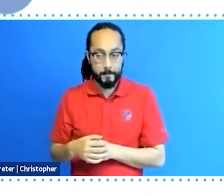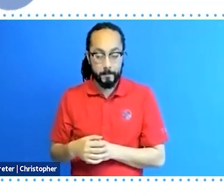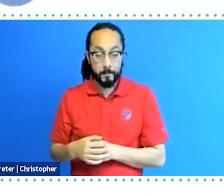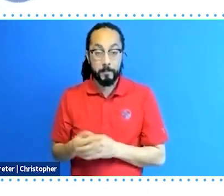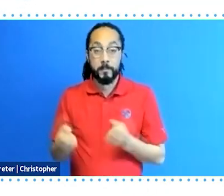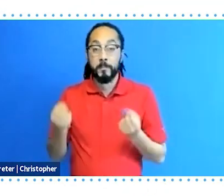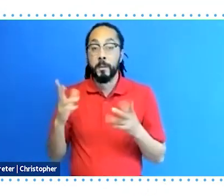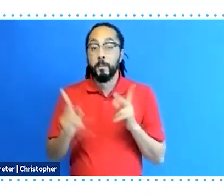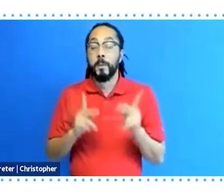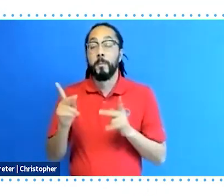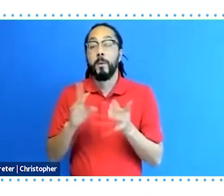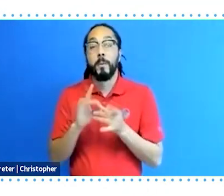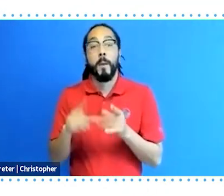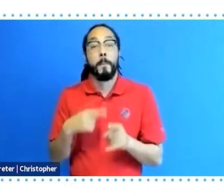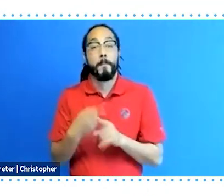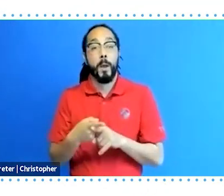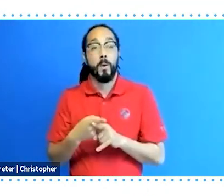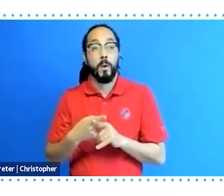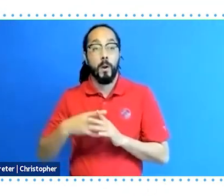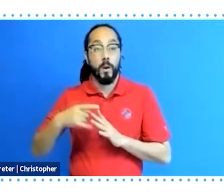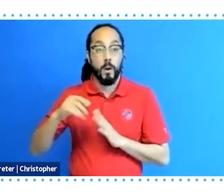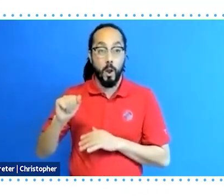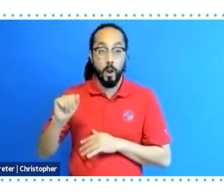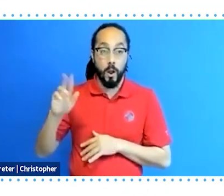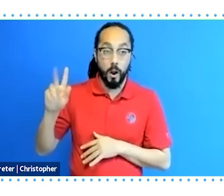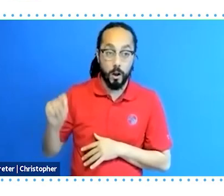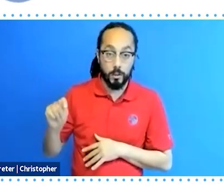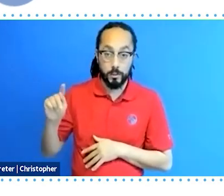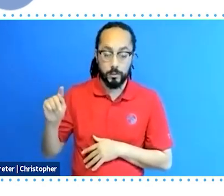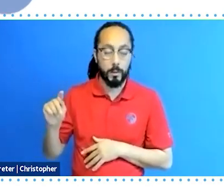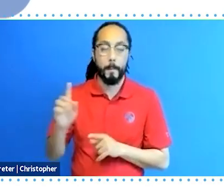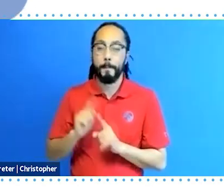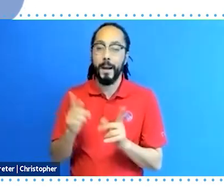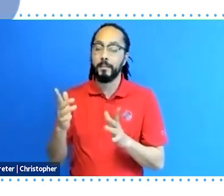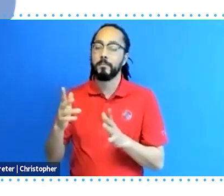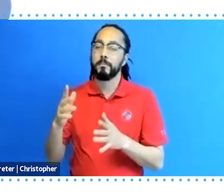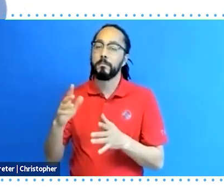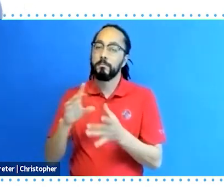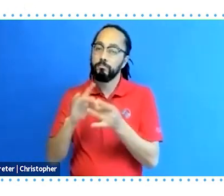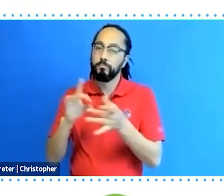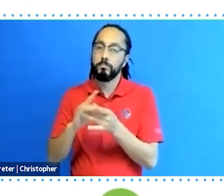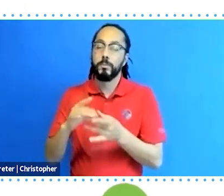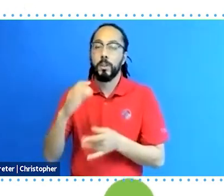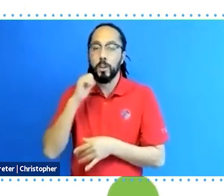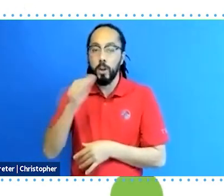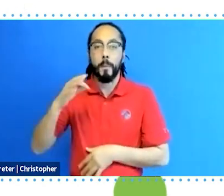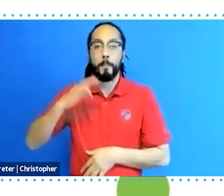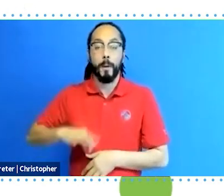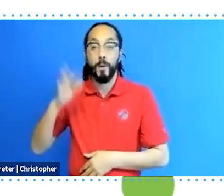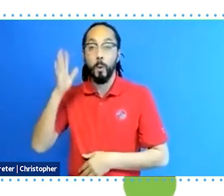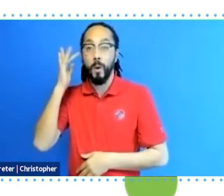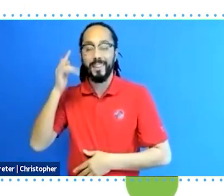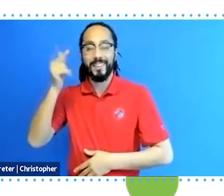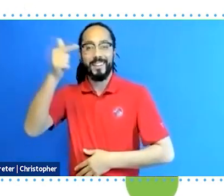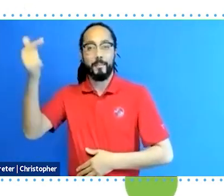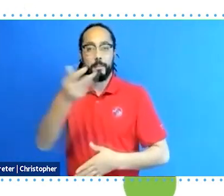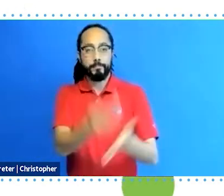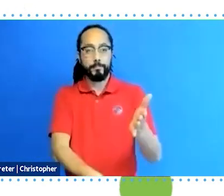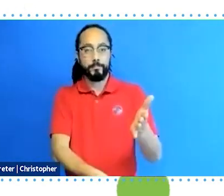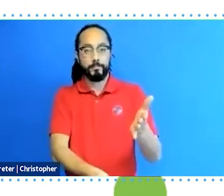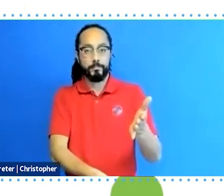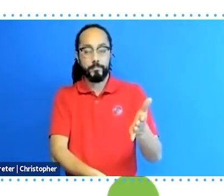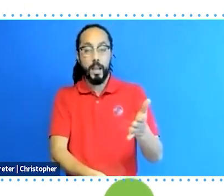but how nonprofits in any sector exist to address a gap that governments and for-profits do